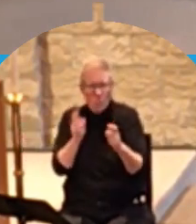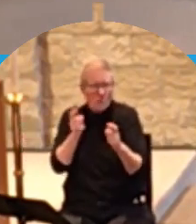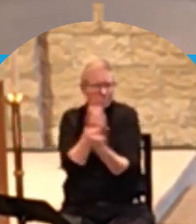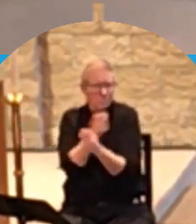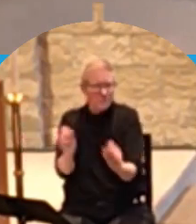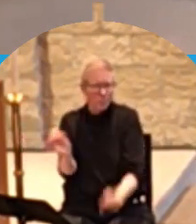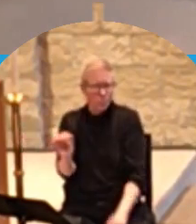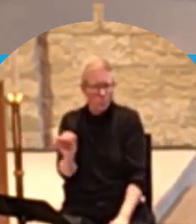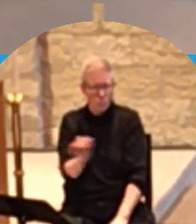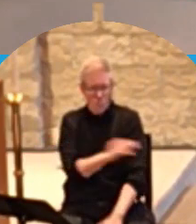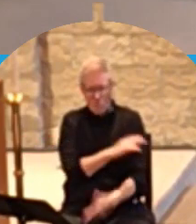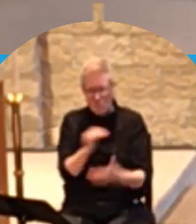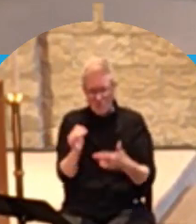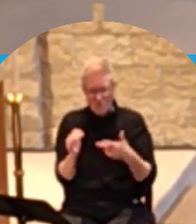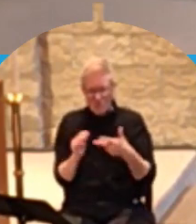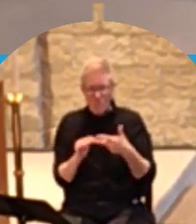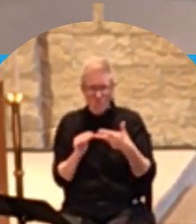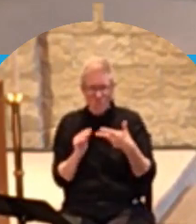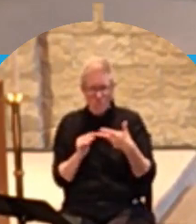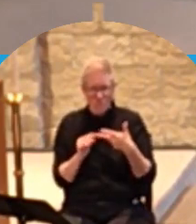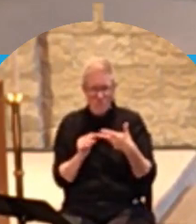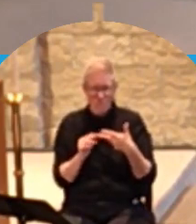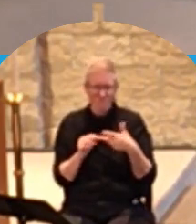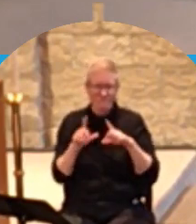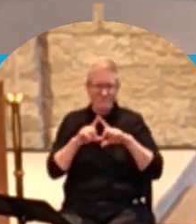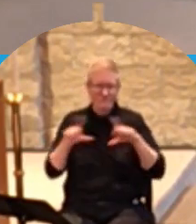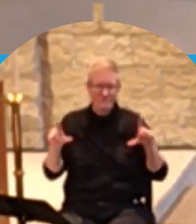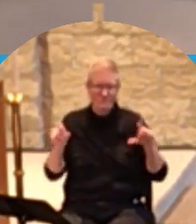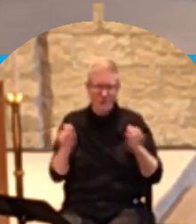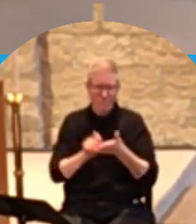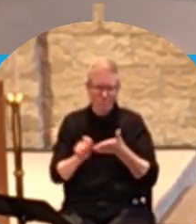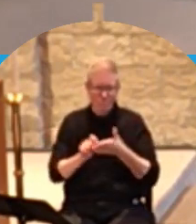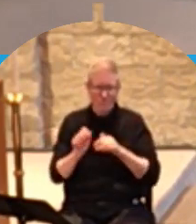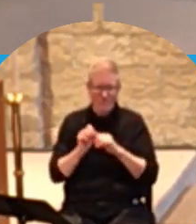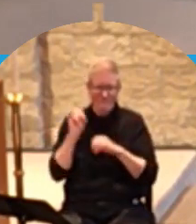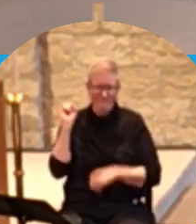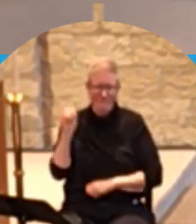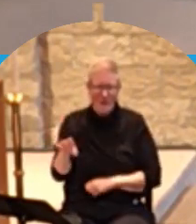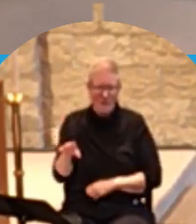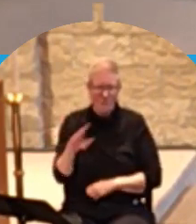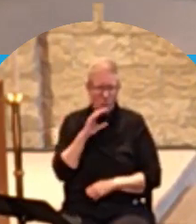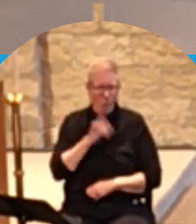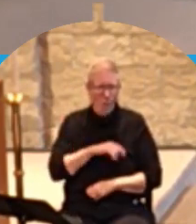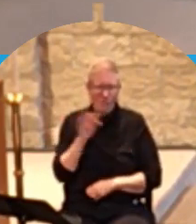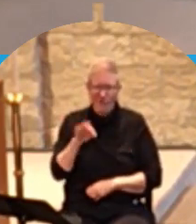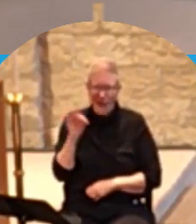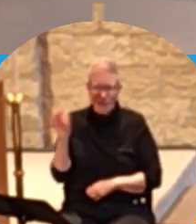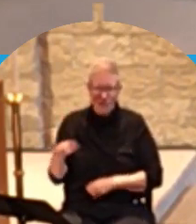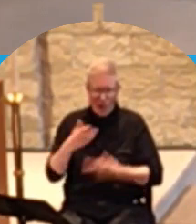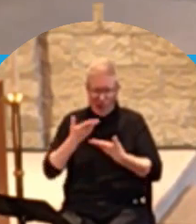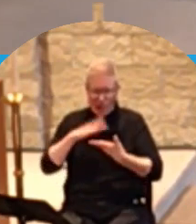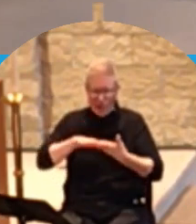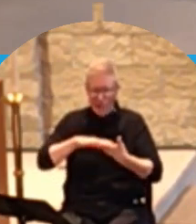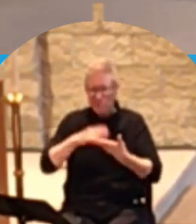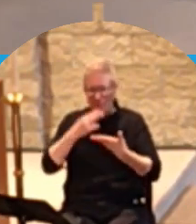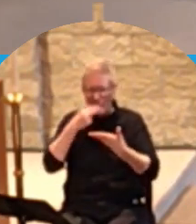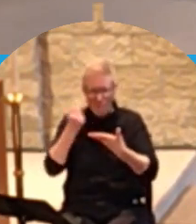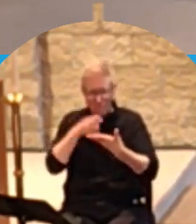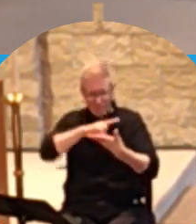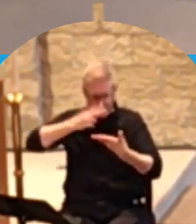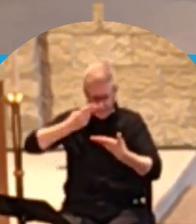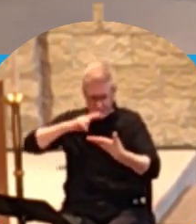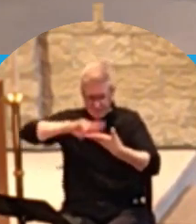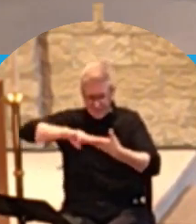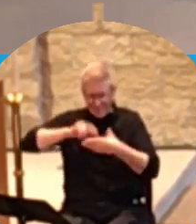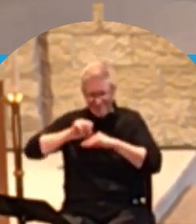you can do that, obviously, is mail a check. Mail a check in an old-fashioned envelope. We got it. We got them this week, and we thank you